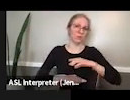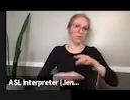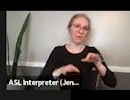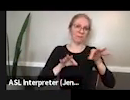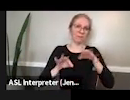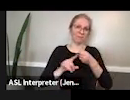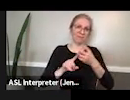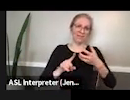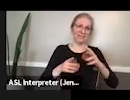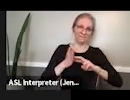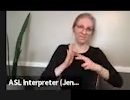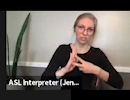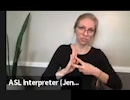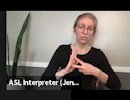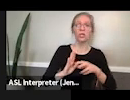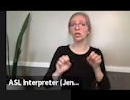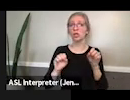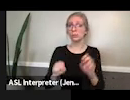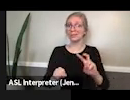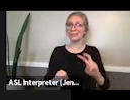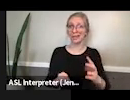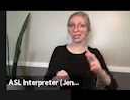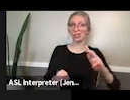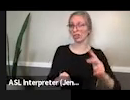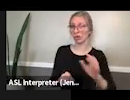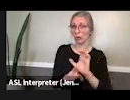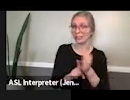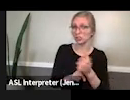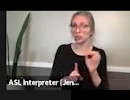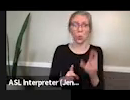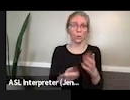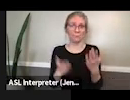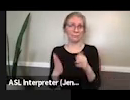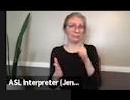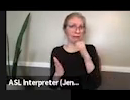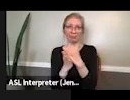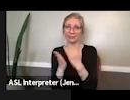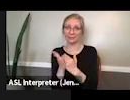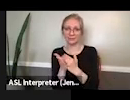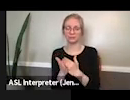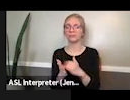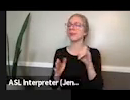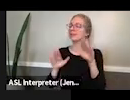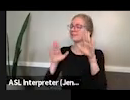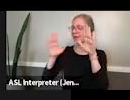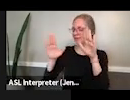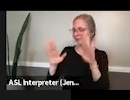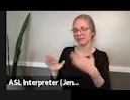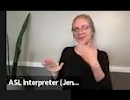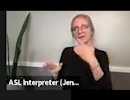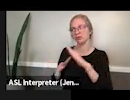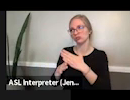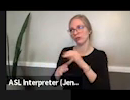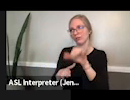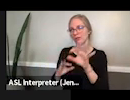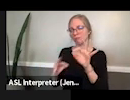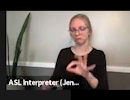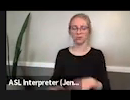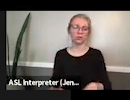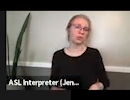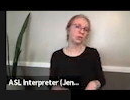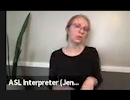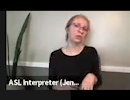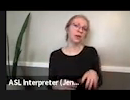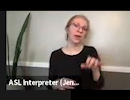be a second condition, a third, or not even listed. that's fantastic. Thank you for sharing that. And that